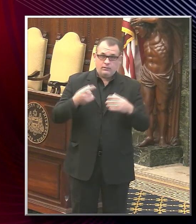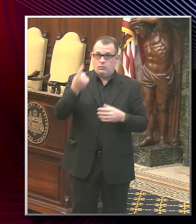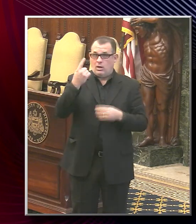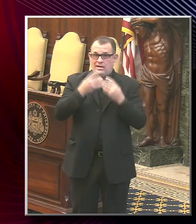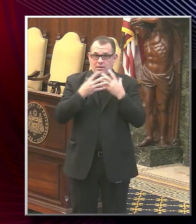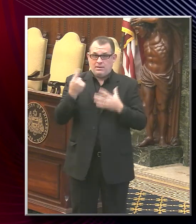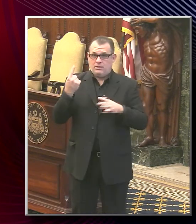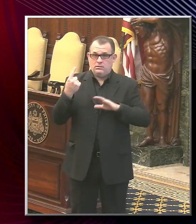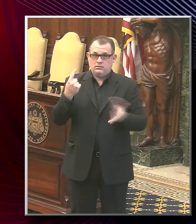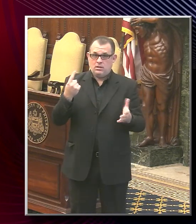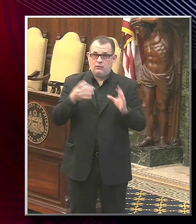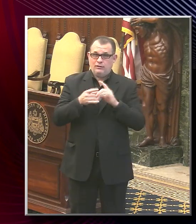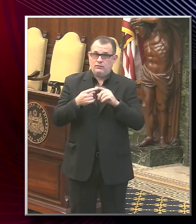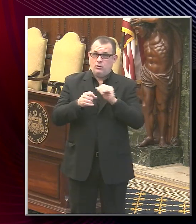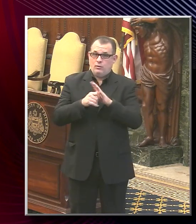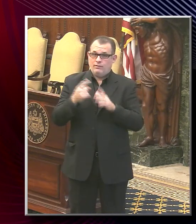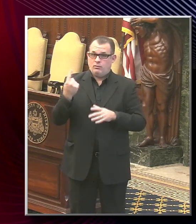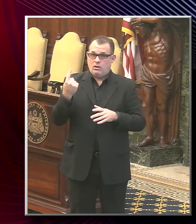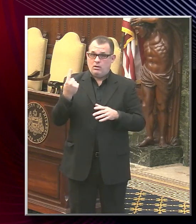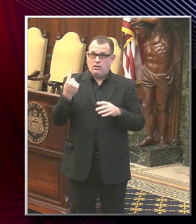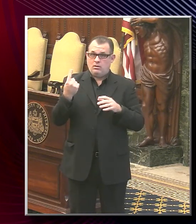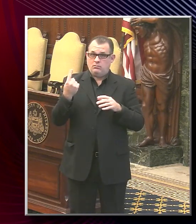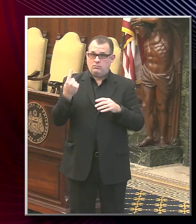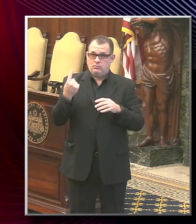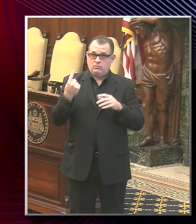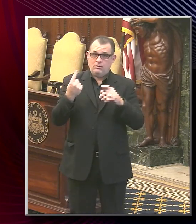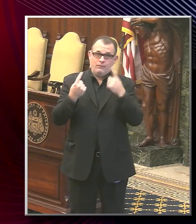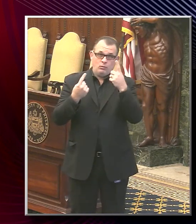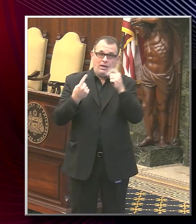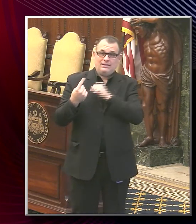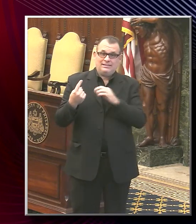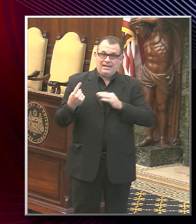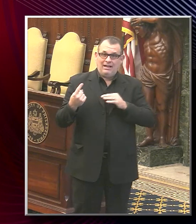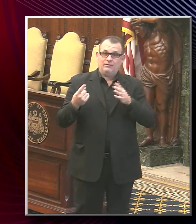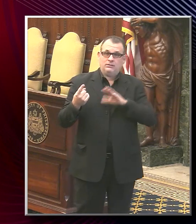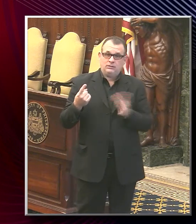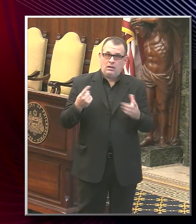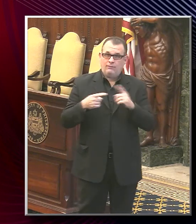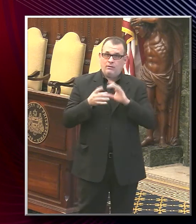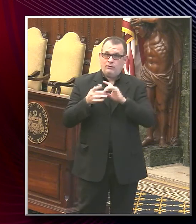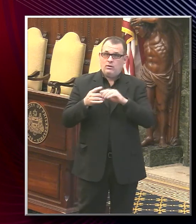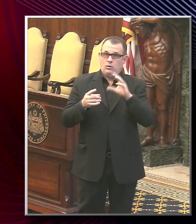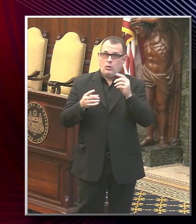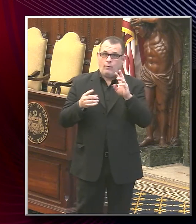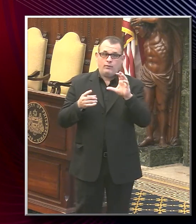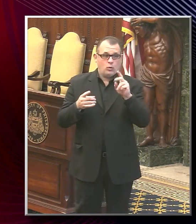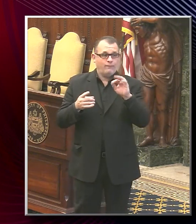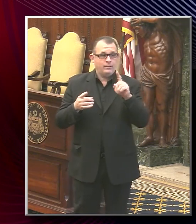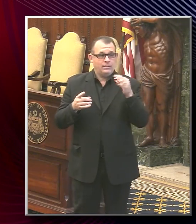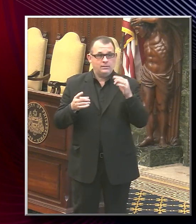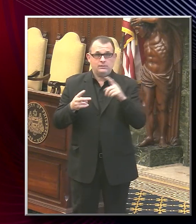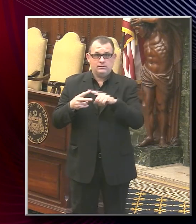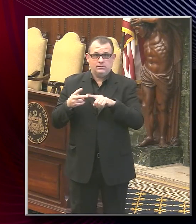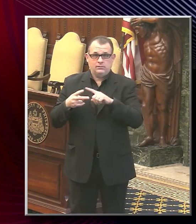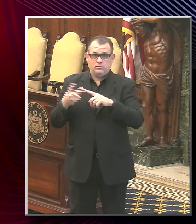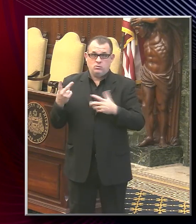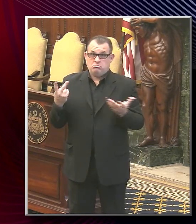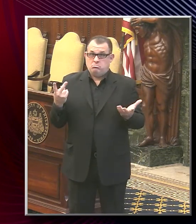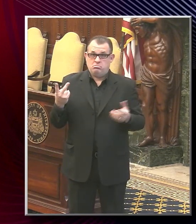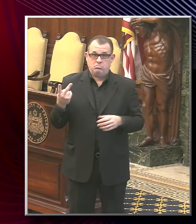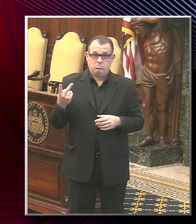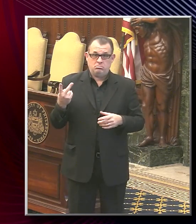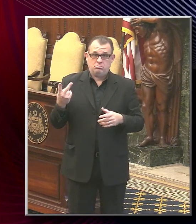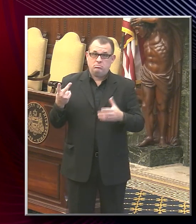to COVID-19 and one employee death related to COVID-19. Okay. I guess that's 3.